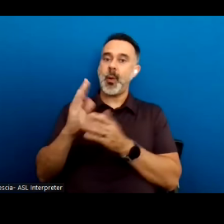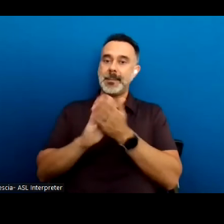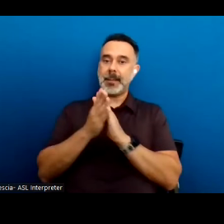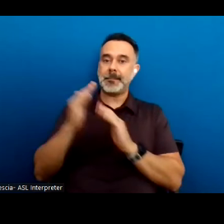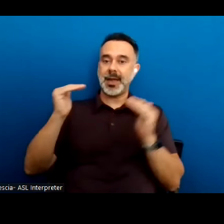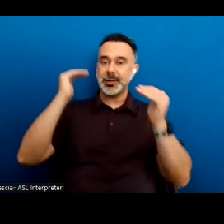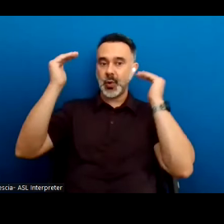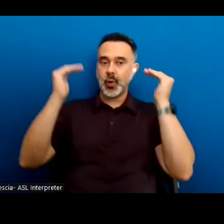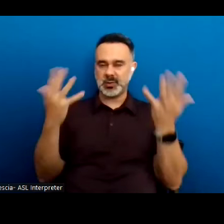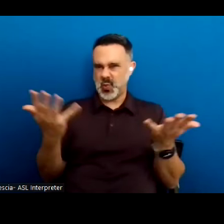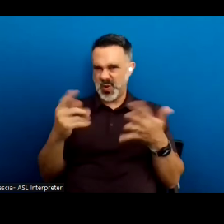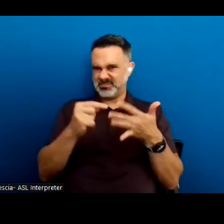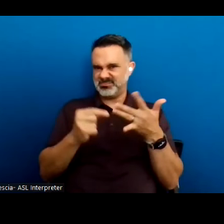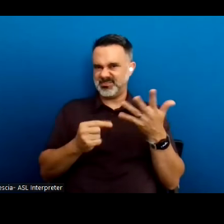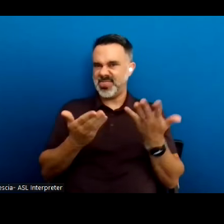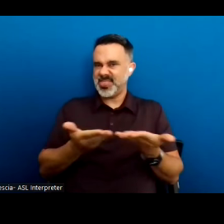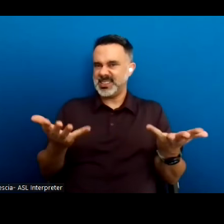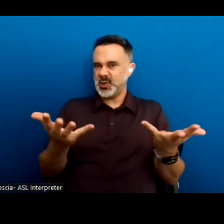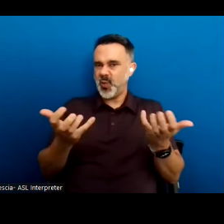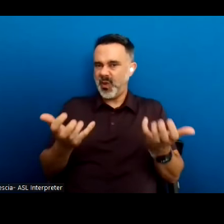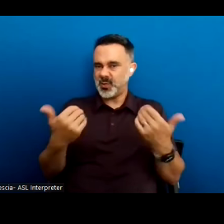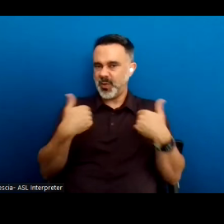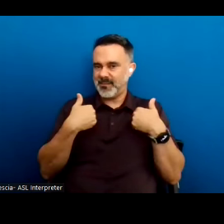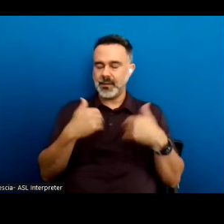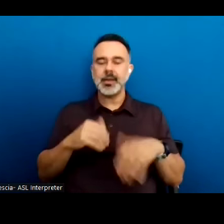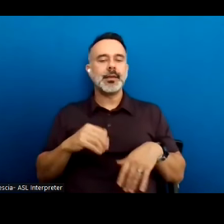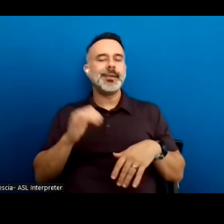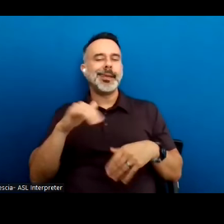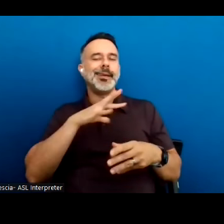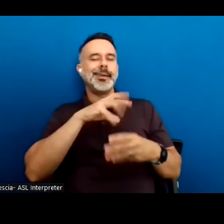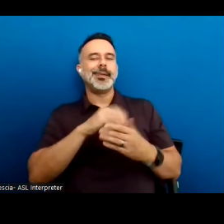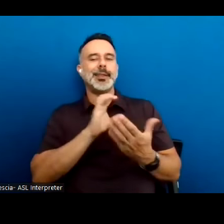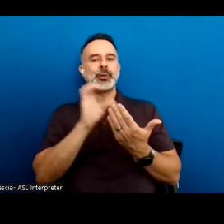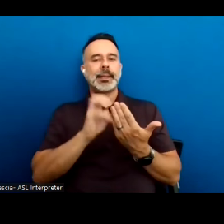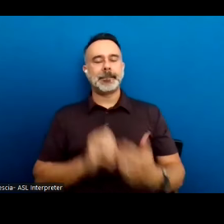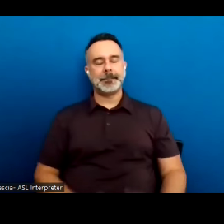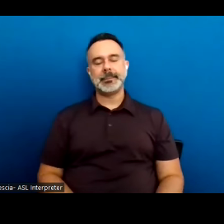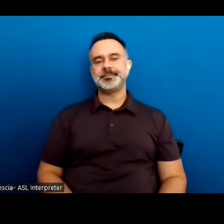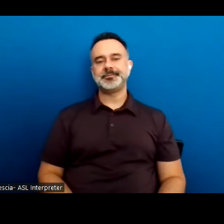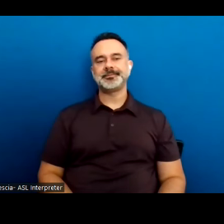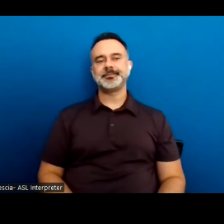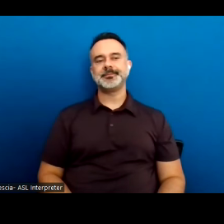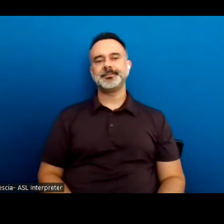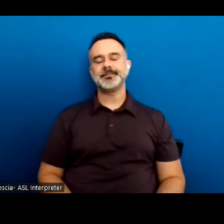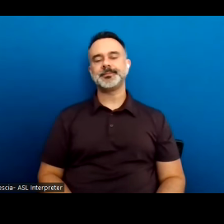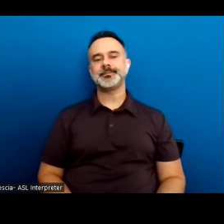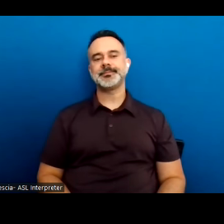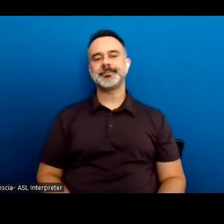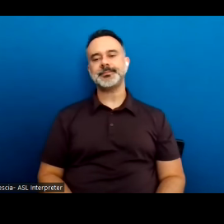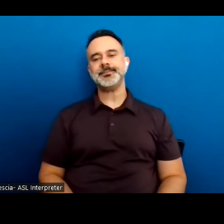like that. This is one of the projects that's in the curriculum. Next slide.